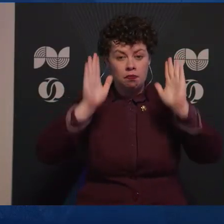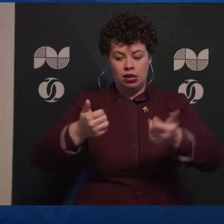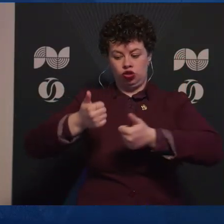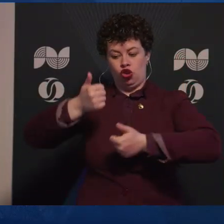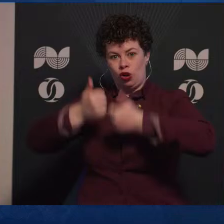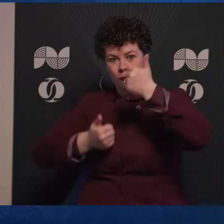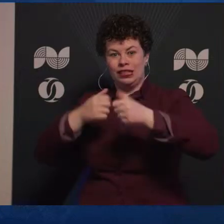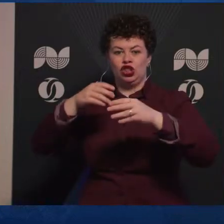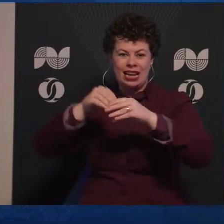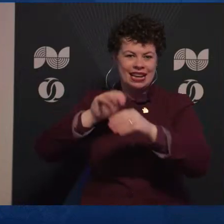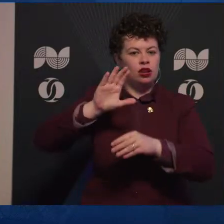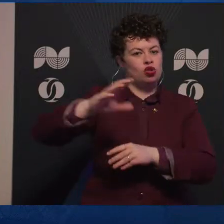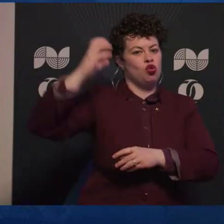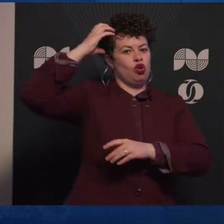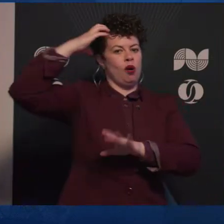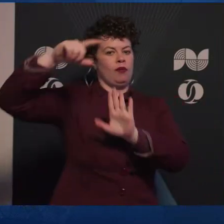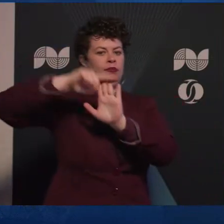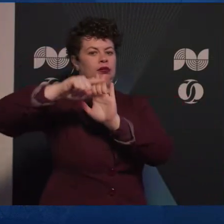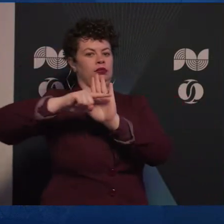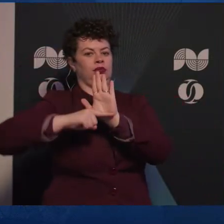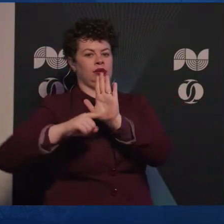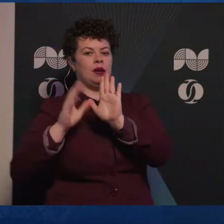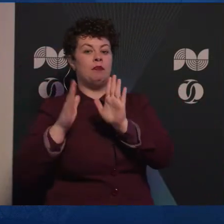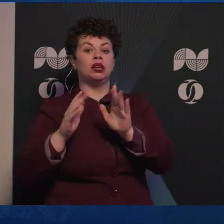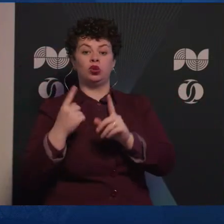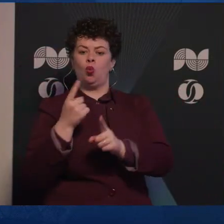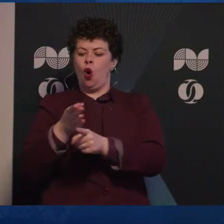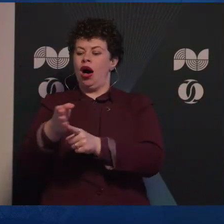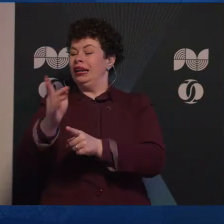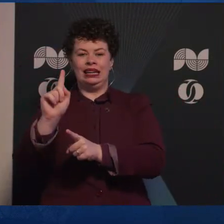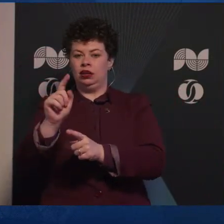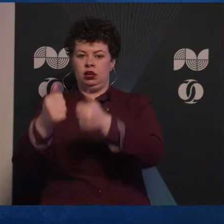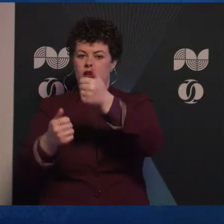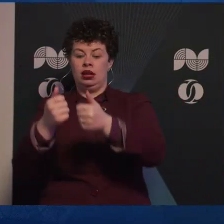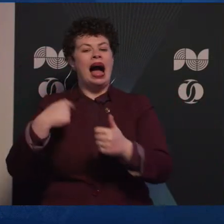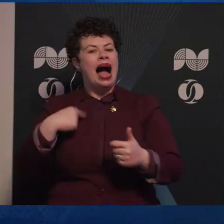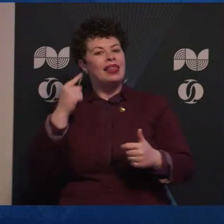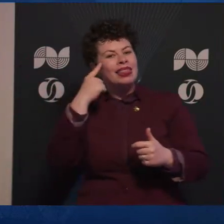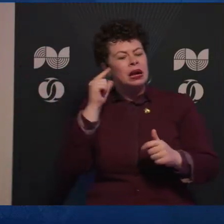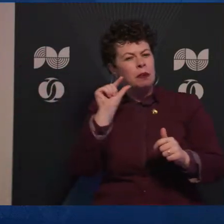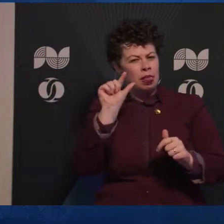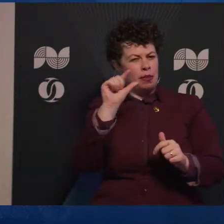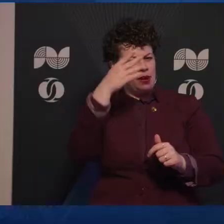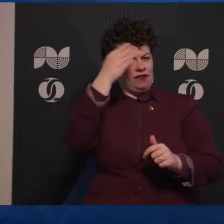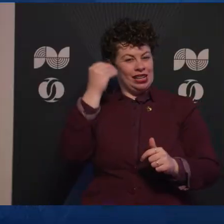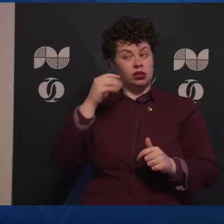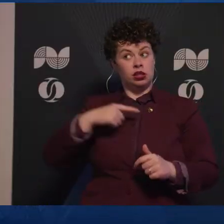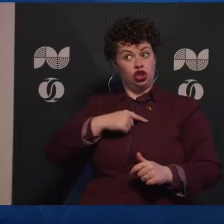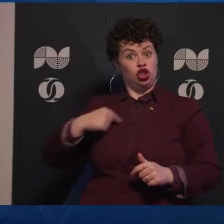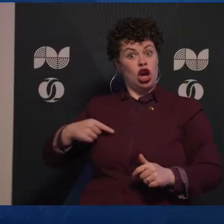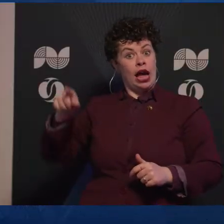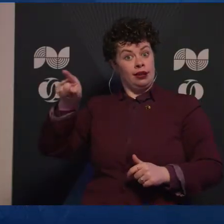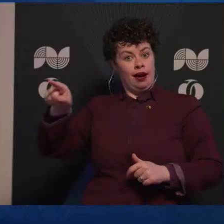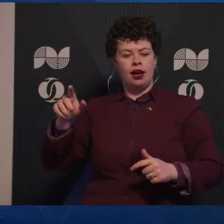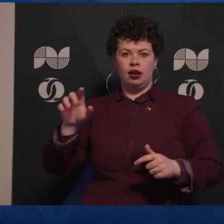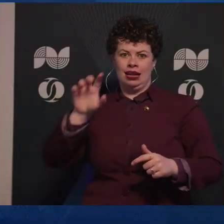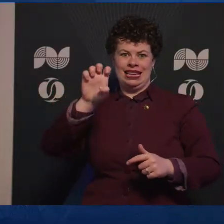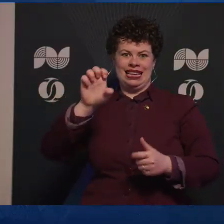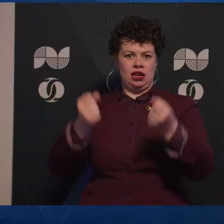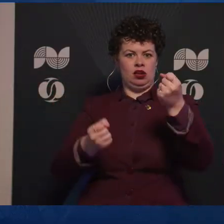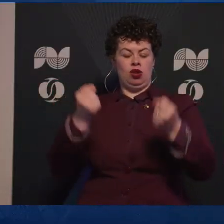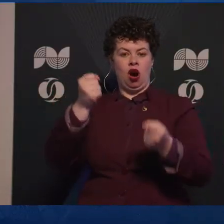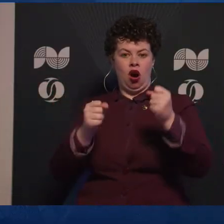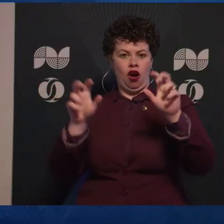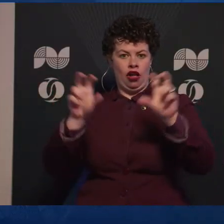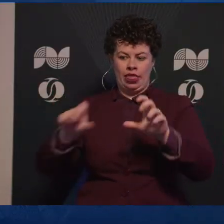industrial policy. I think it's underappreciated that in China, producers of electric cars have